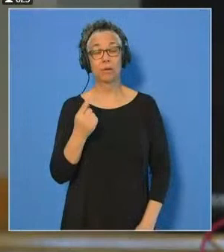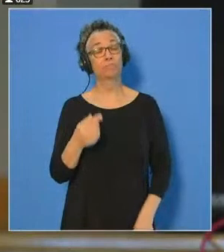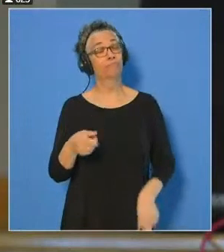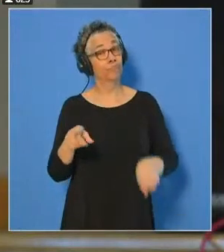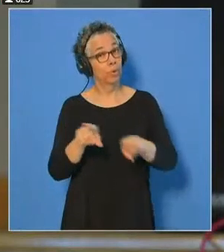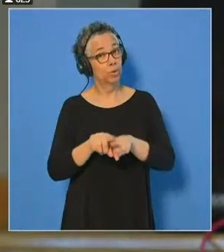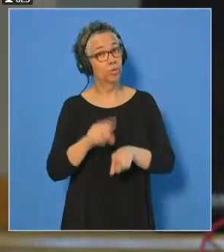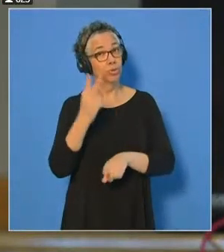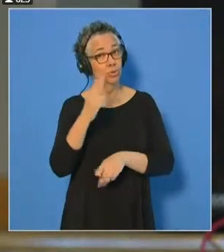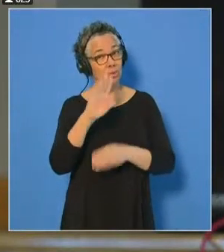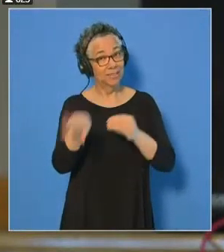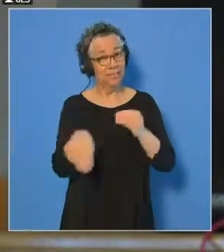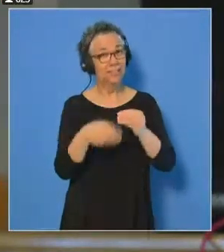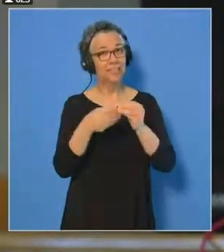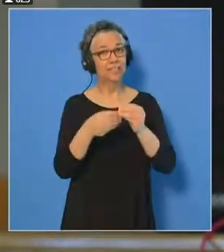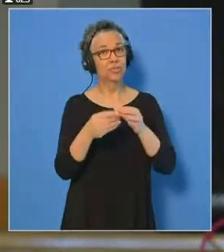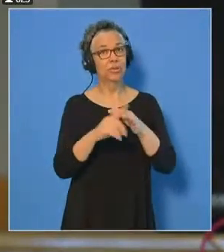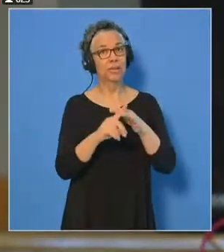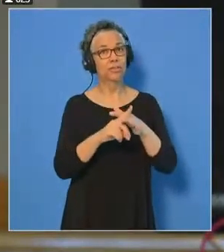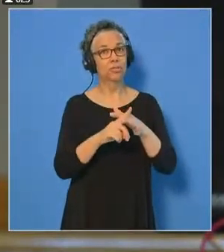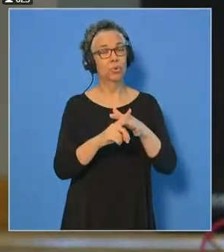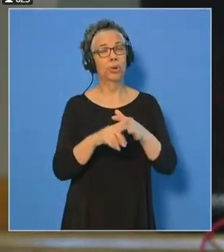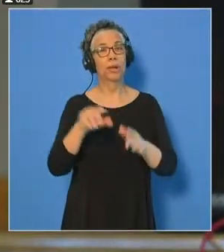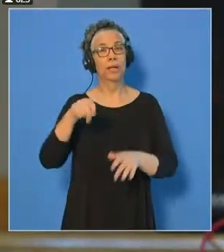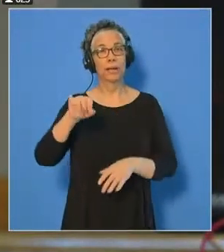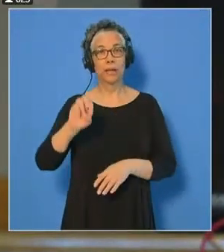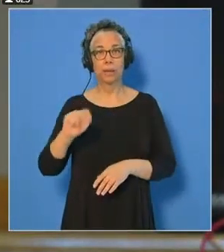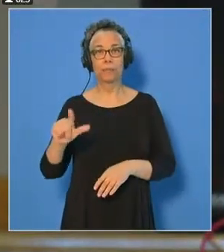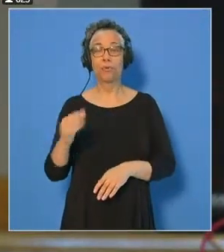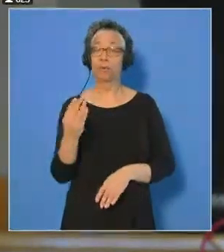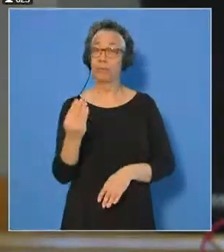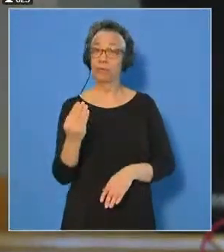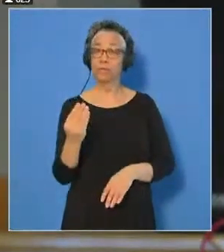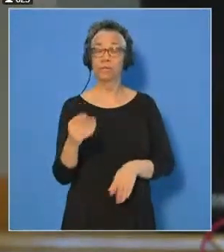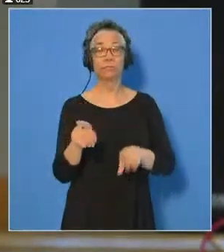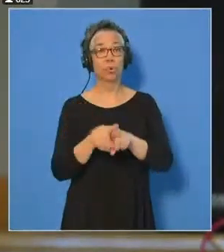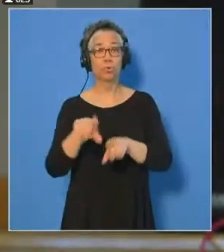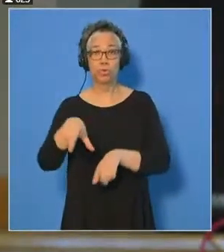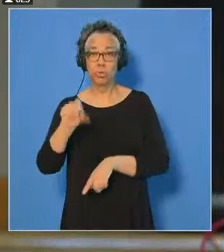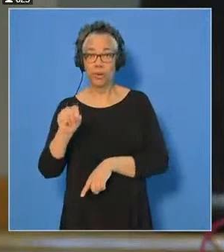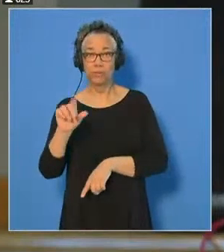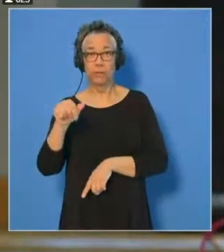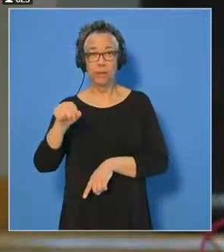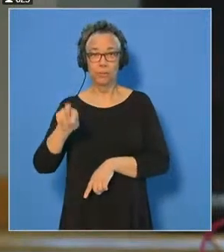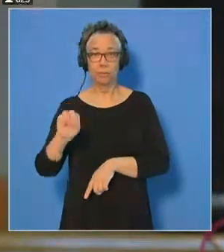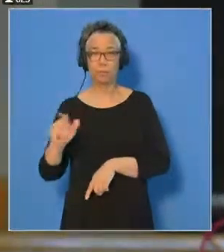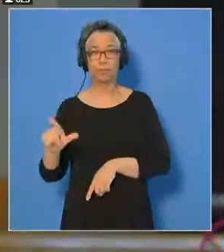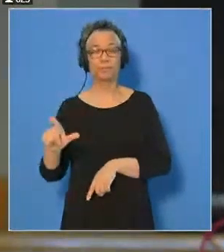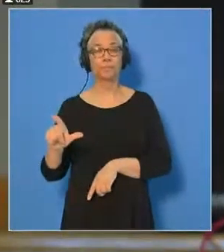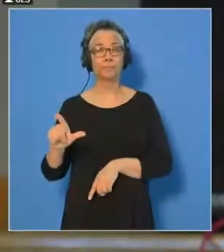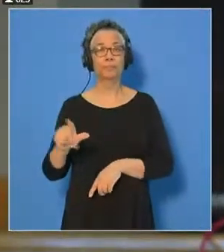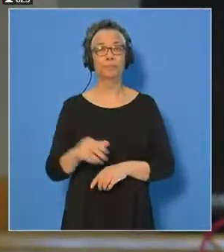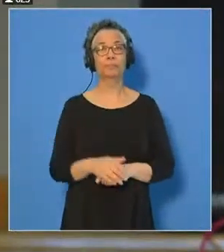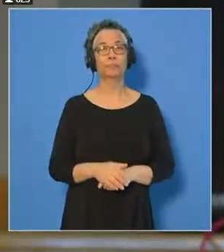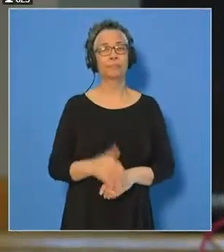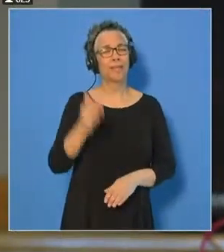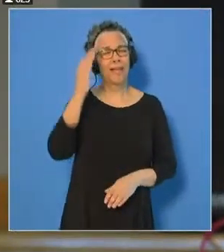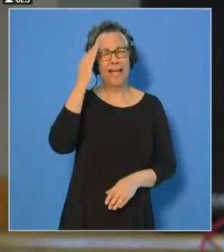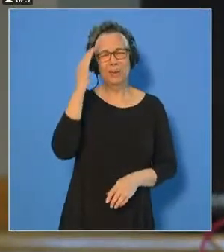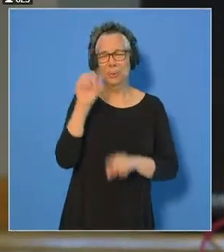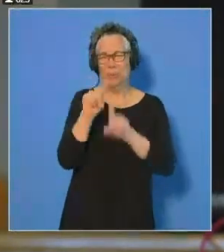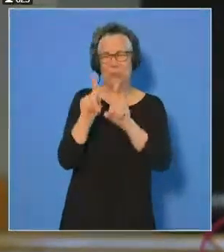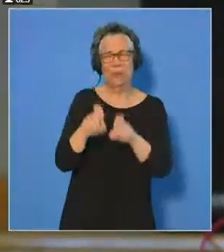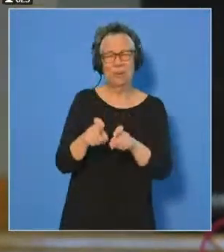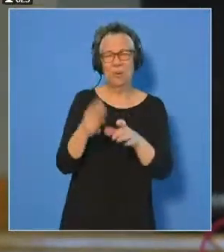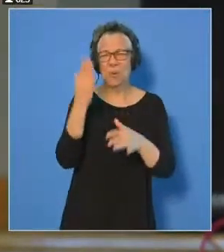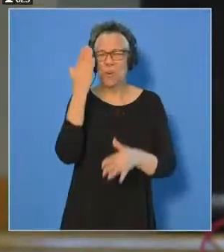cases identified on the 14th of April and the 20th of April, respectively. I know that there are questions about